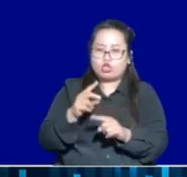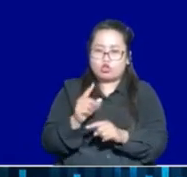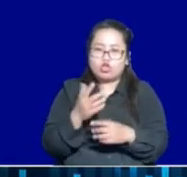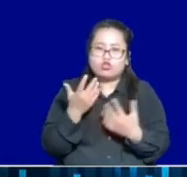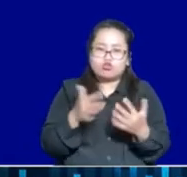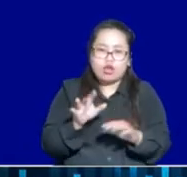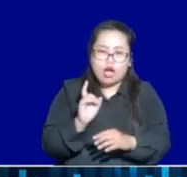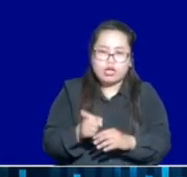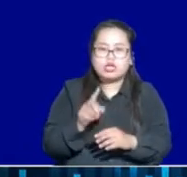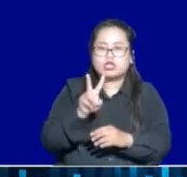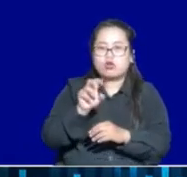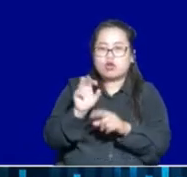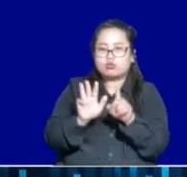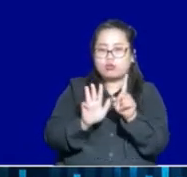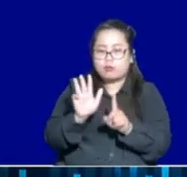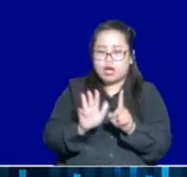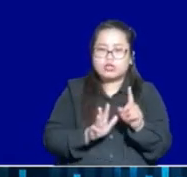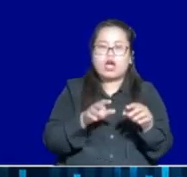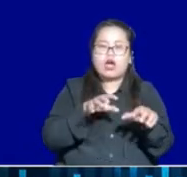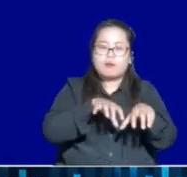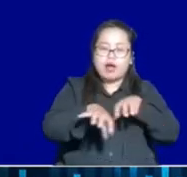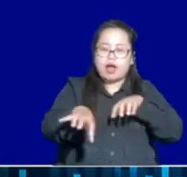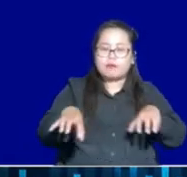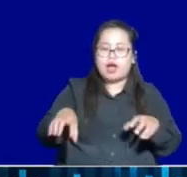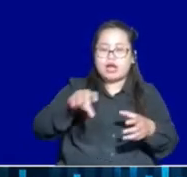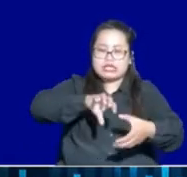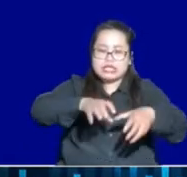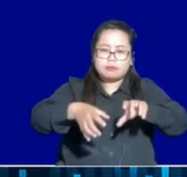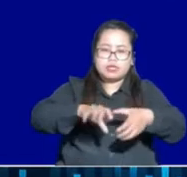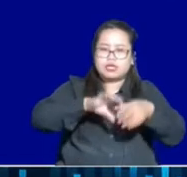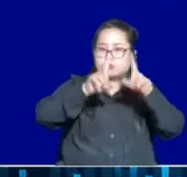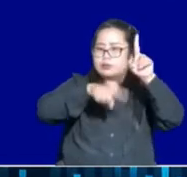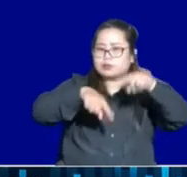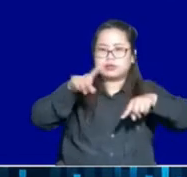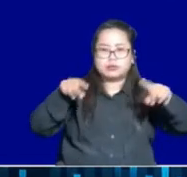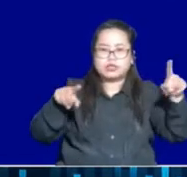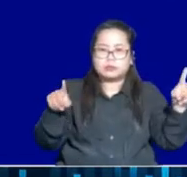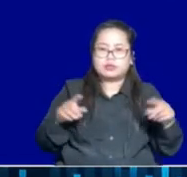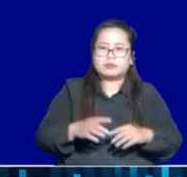chemicals, and so on. So